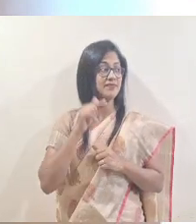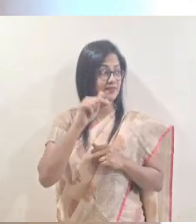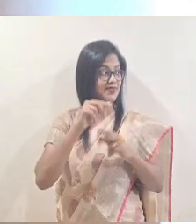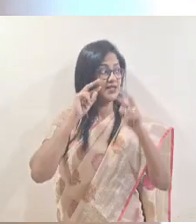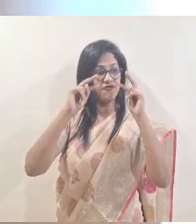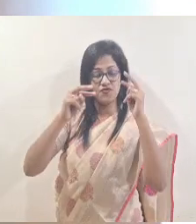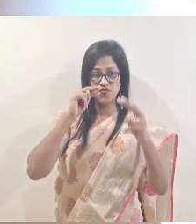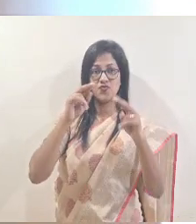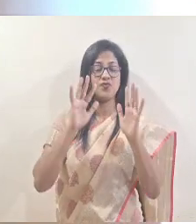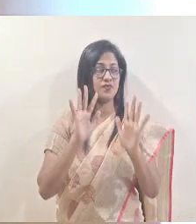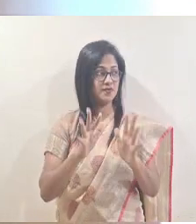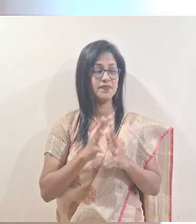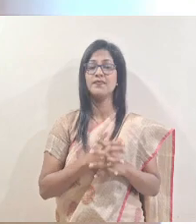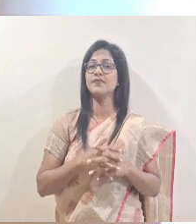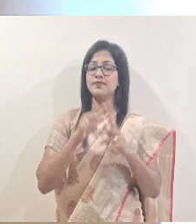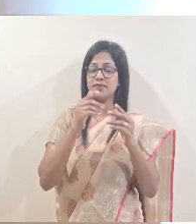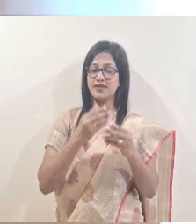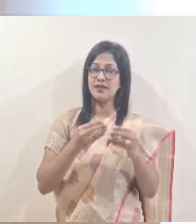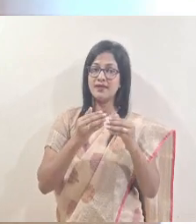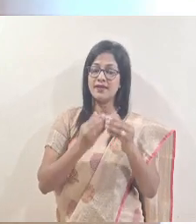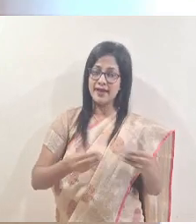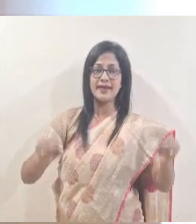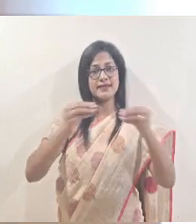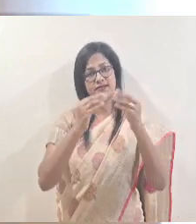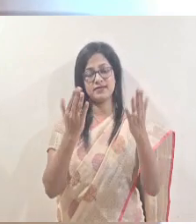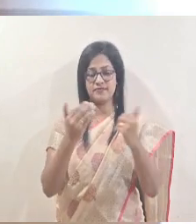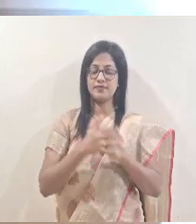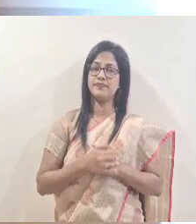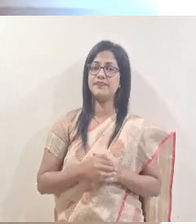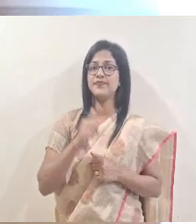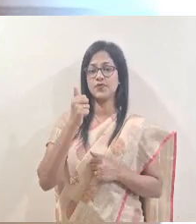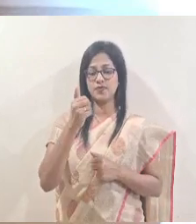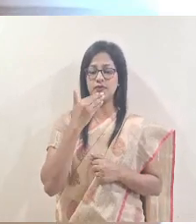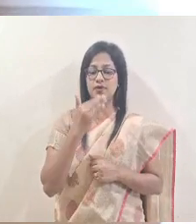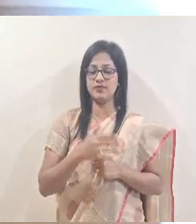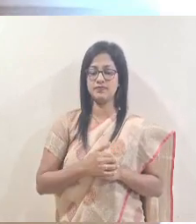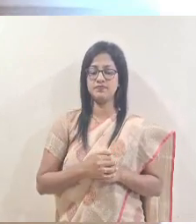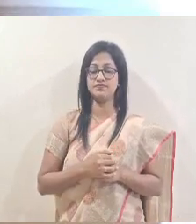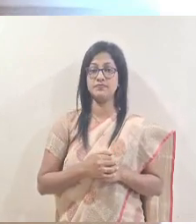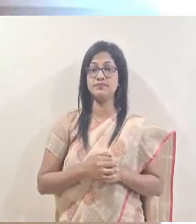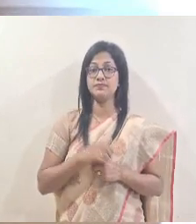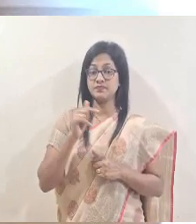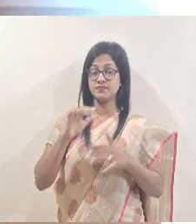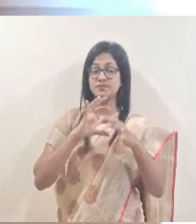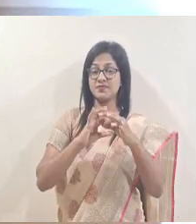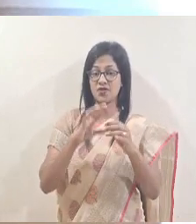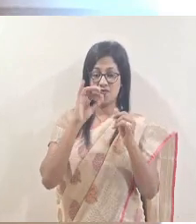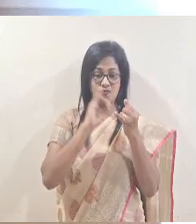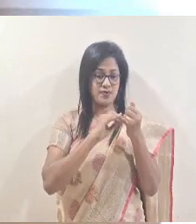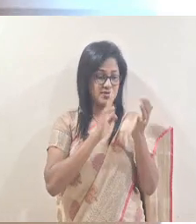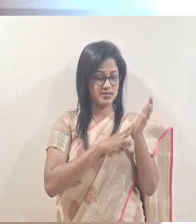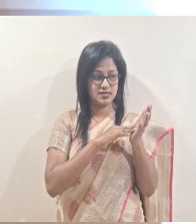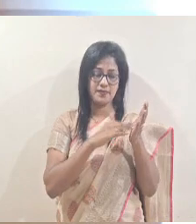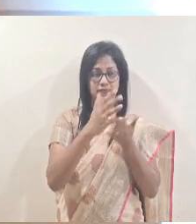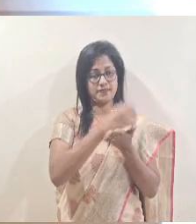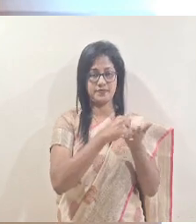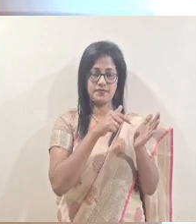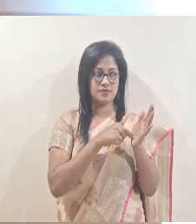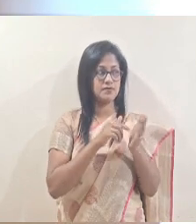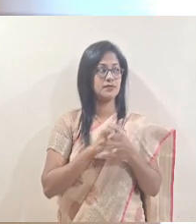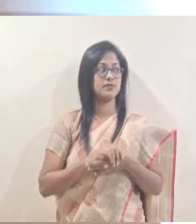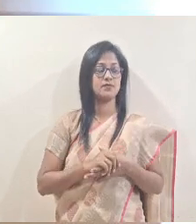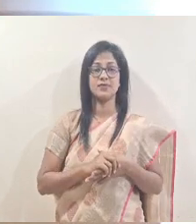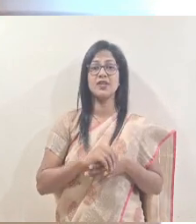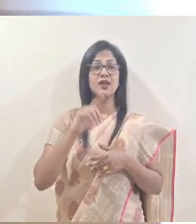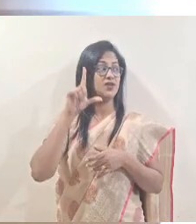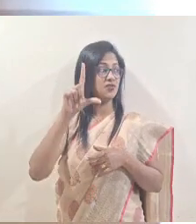there are some aspects of this which can be extended as well. Thank you. So, based on the OSM data itself, Yes.